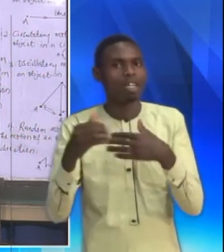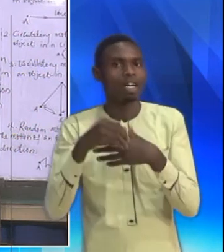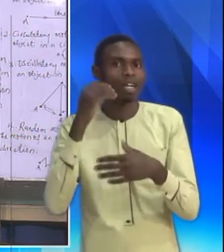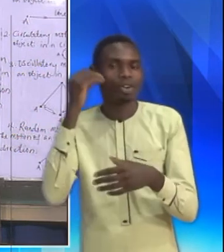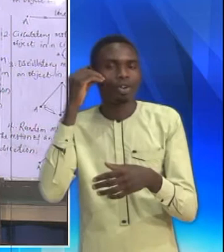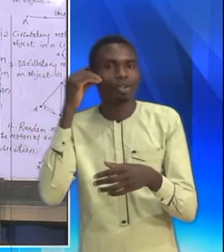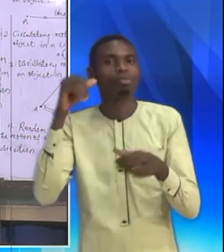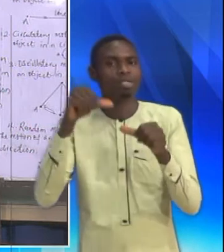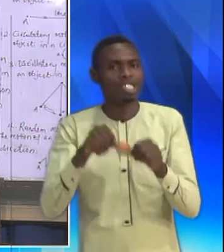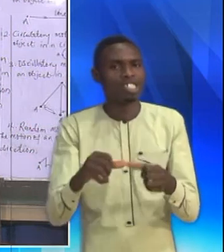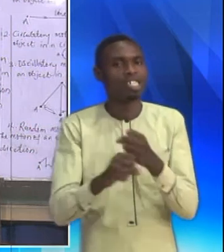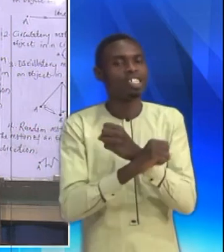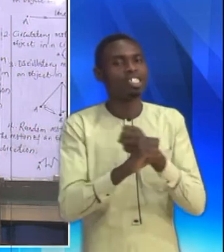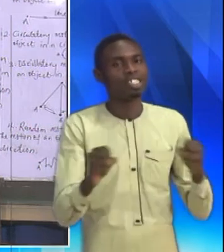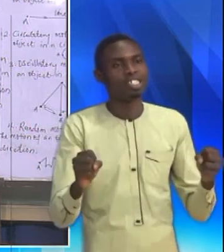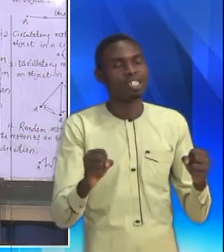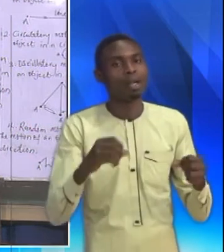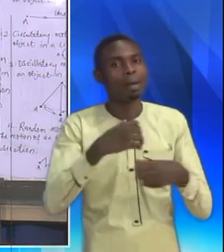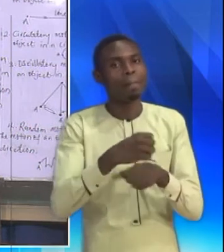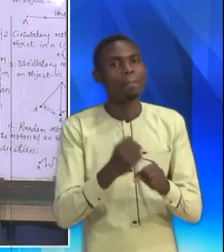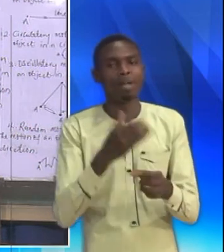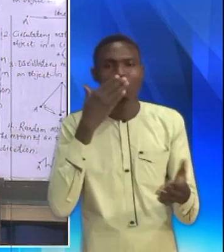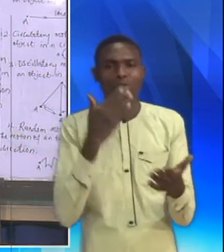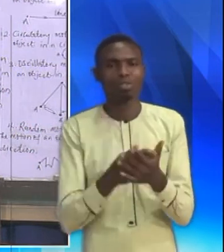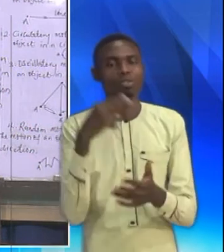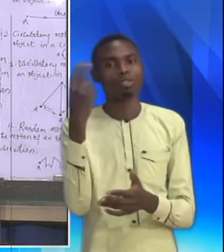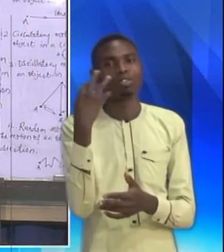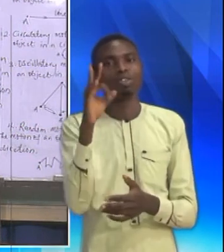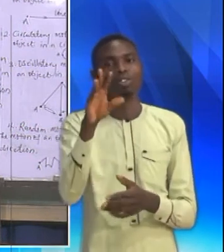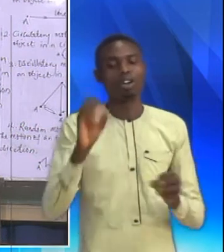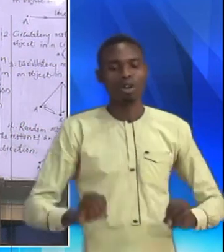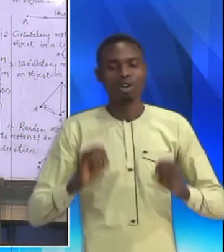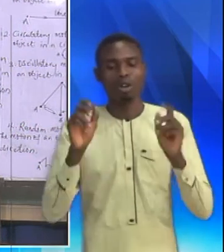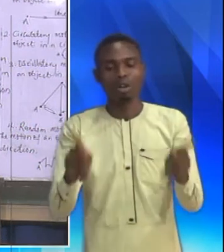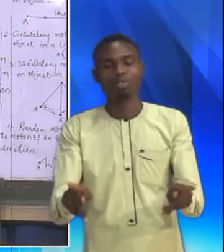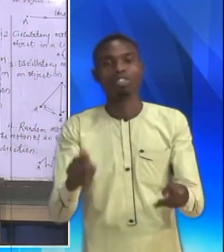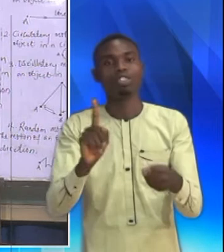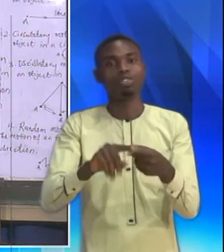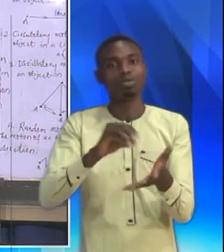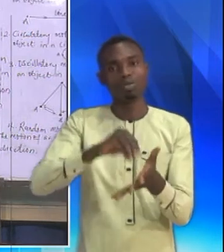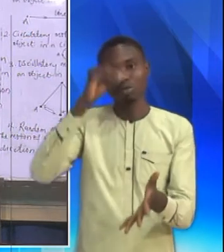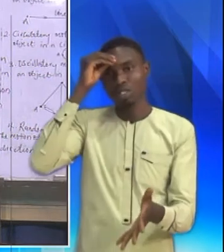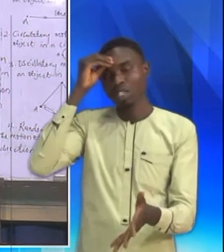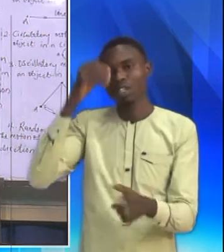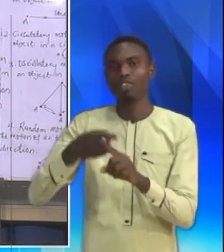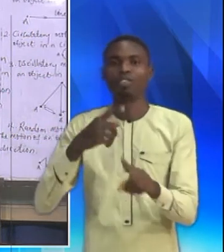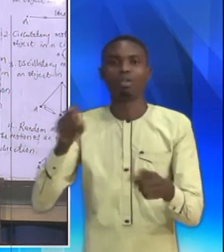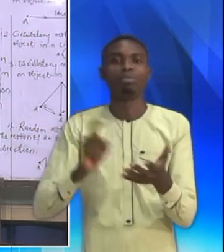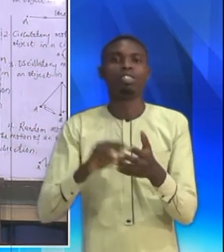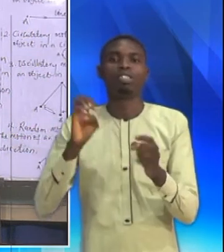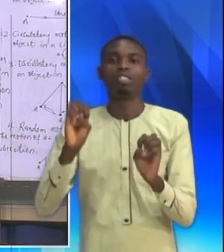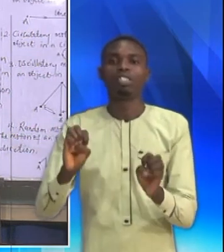Please make good use of the opportunities you have to learn from this e-learning